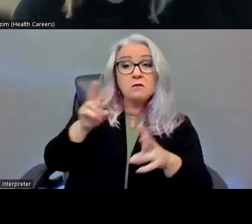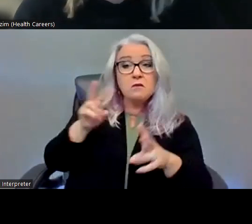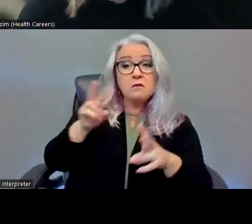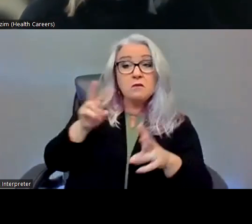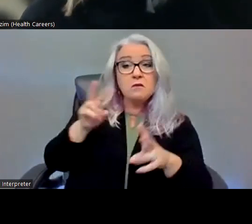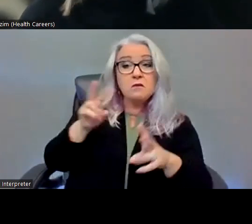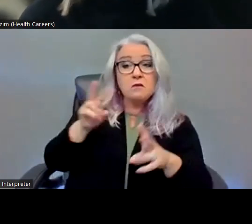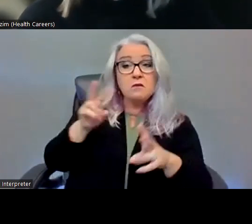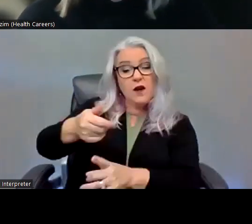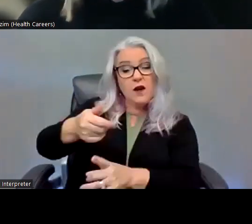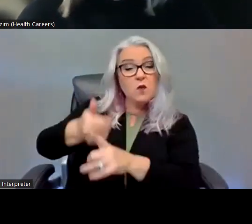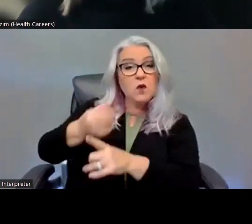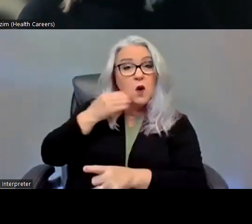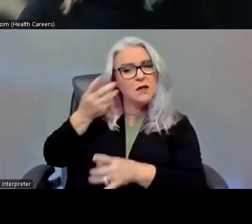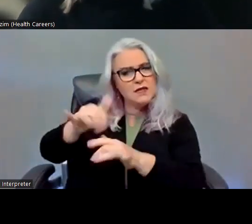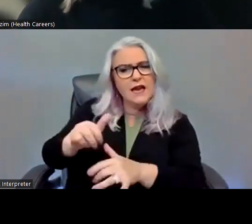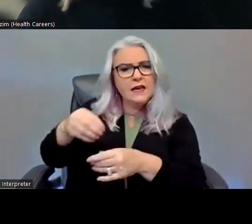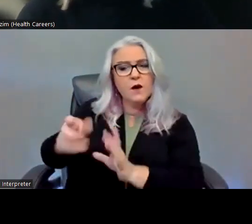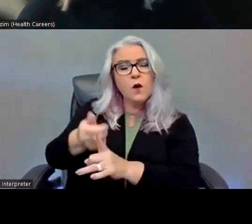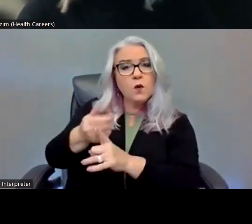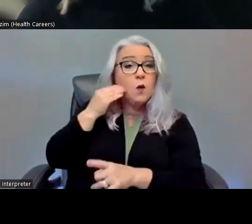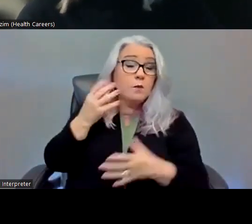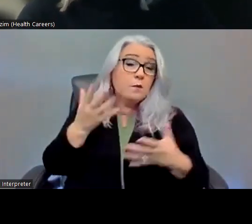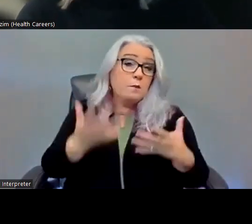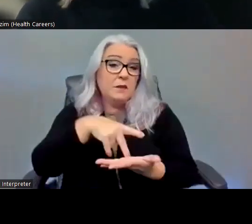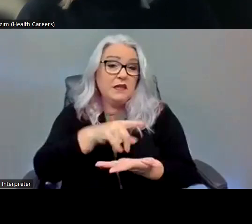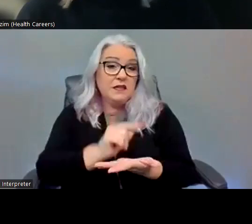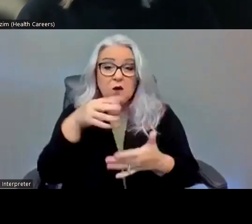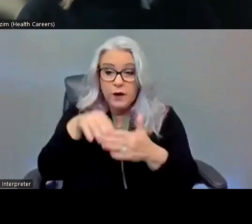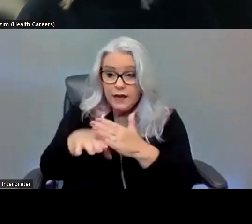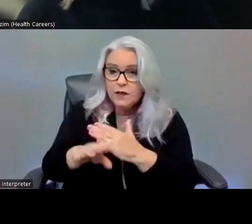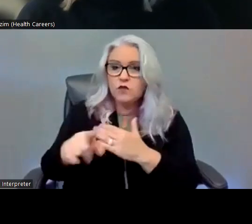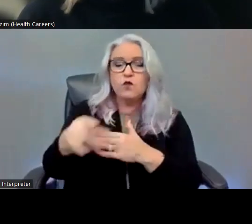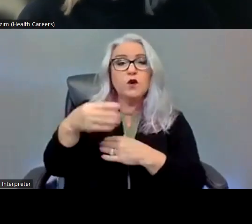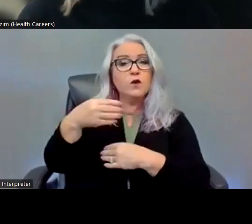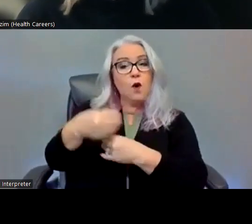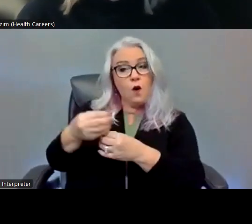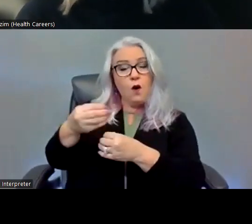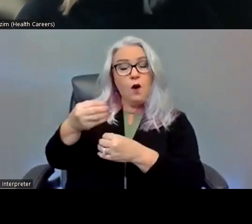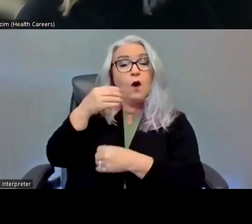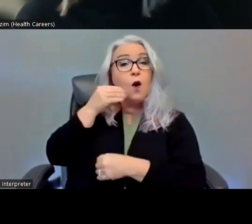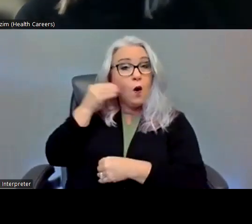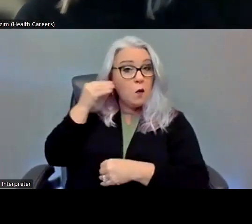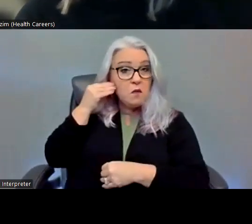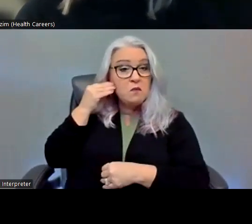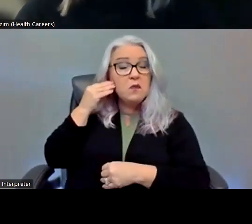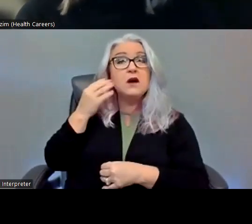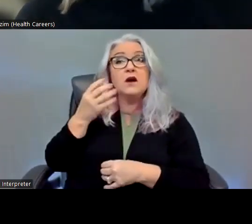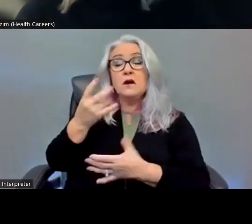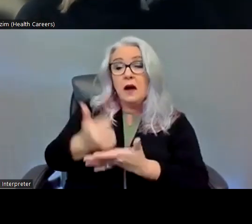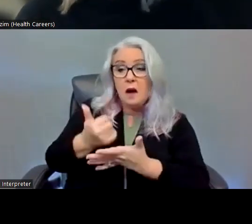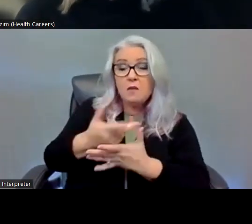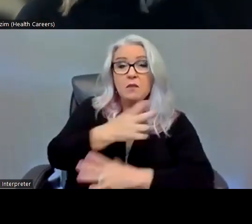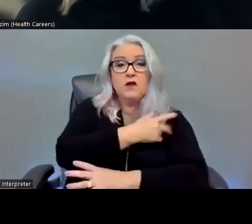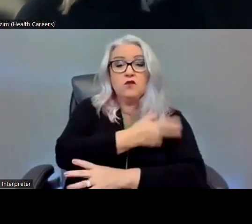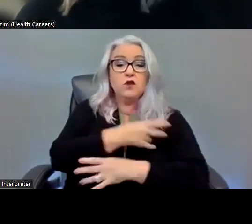could be a physical therapist that goes into the home to treat the patient, or a nurse to